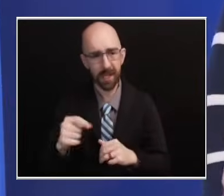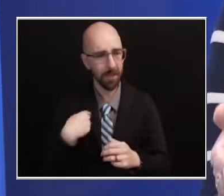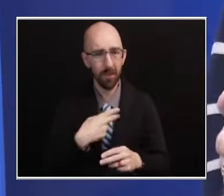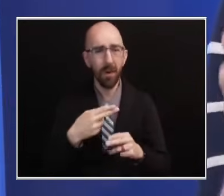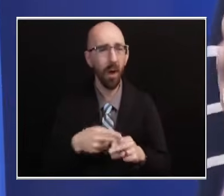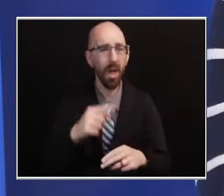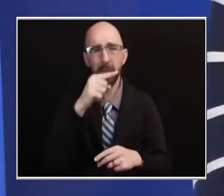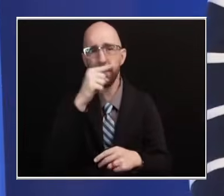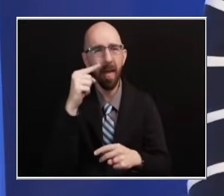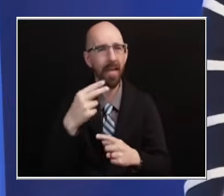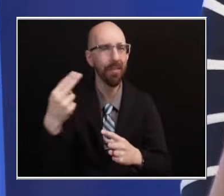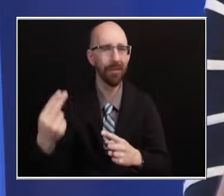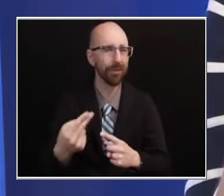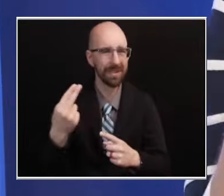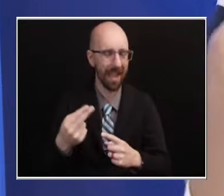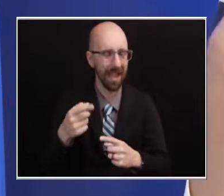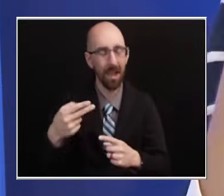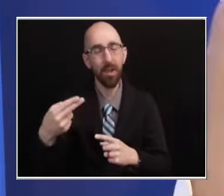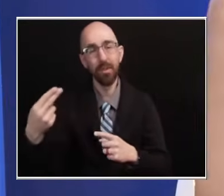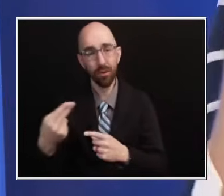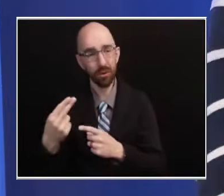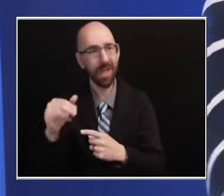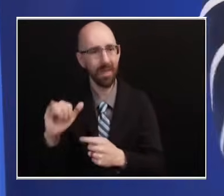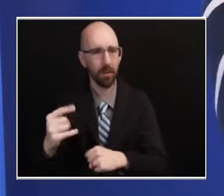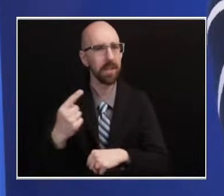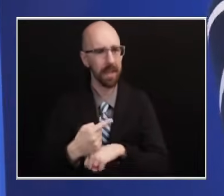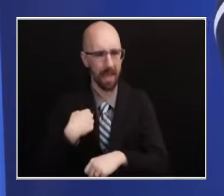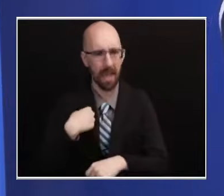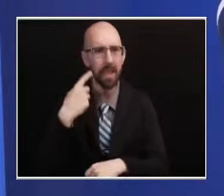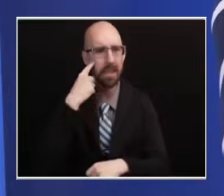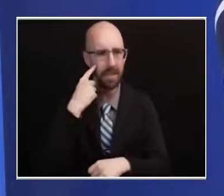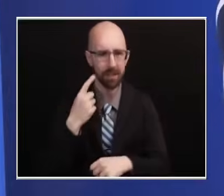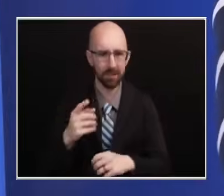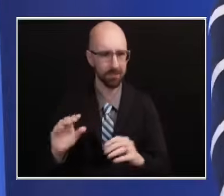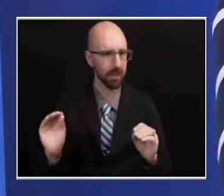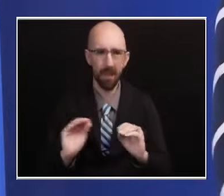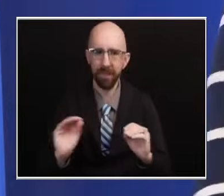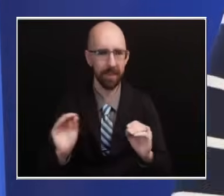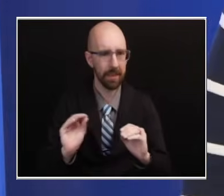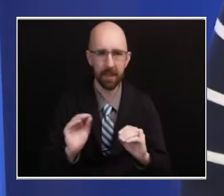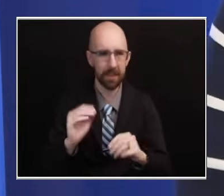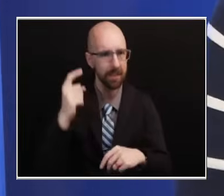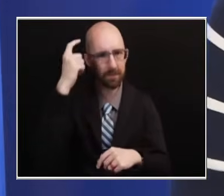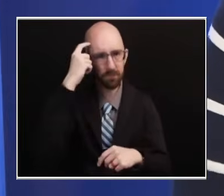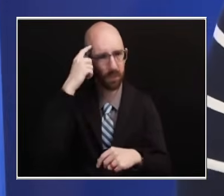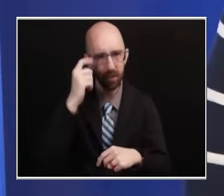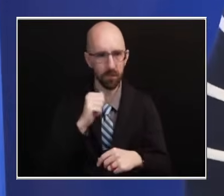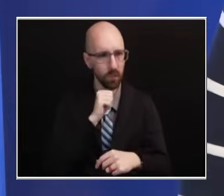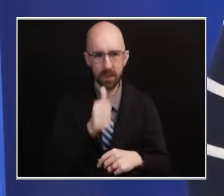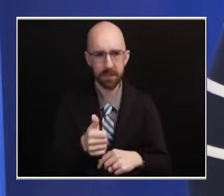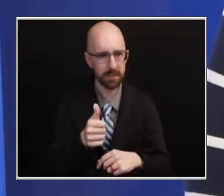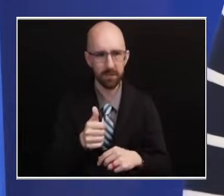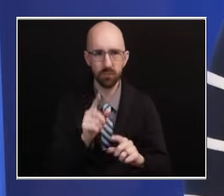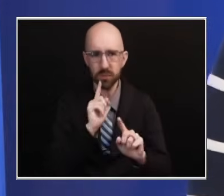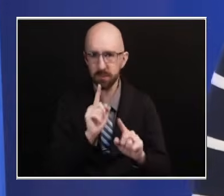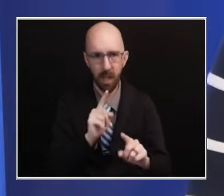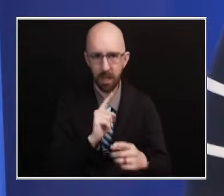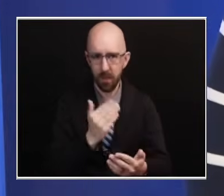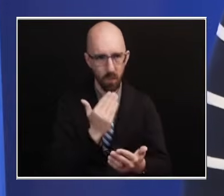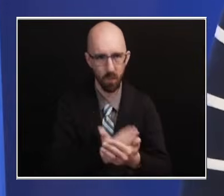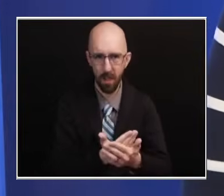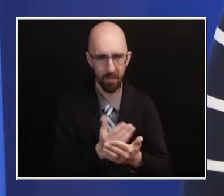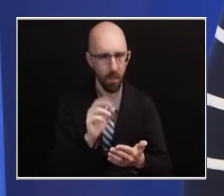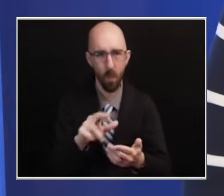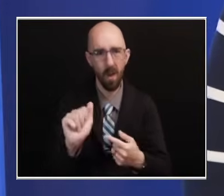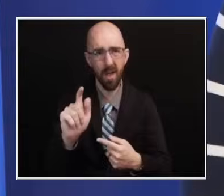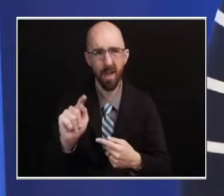Thursday. Thursday was the day I think nothing. His brain wasn't responding well or at all.